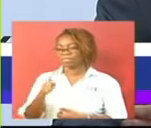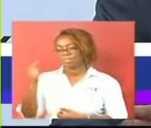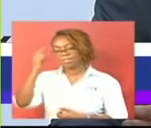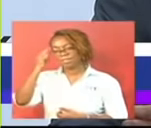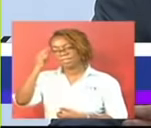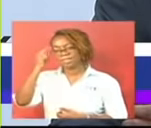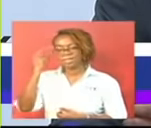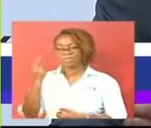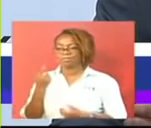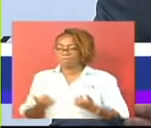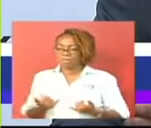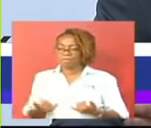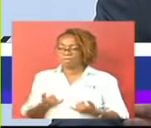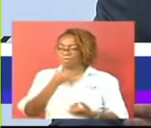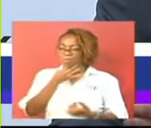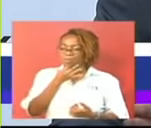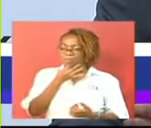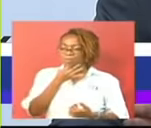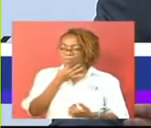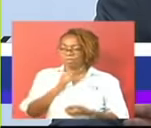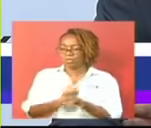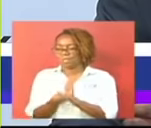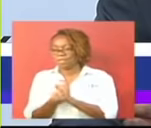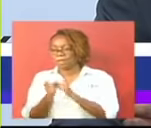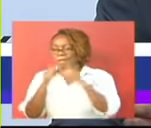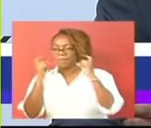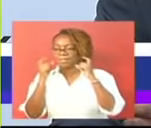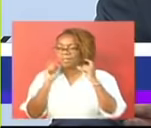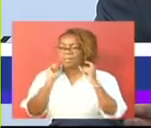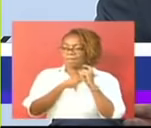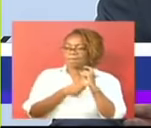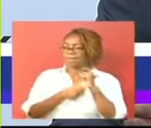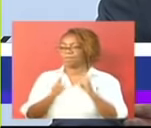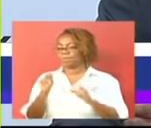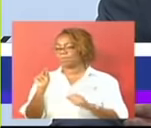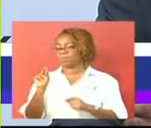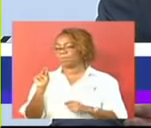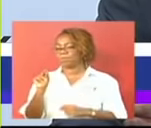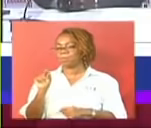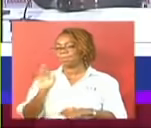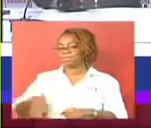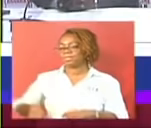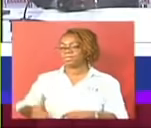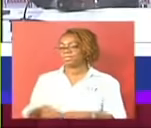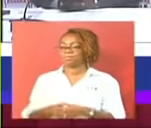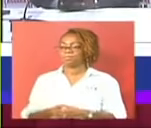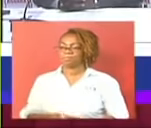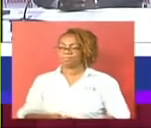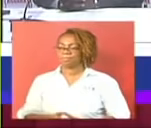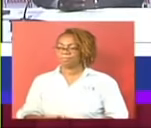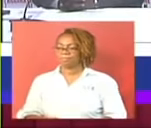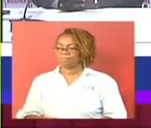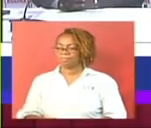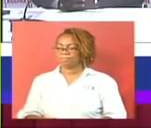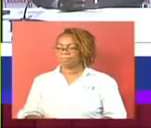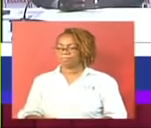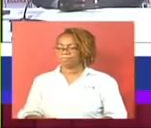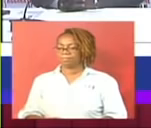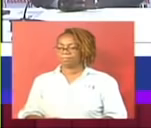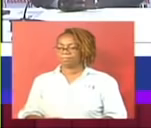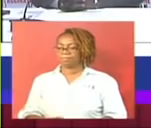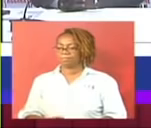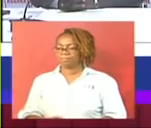a proximal one, of changing that mask mandate at this point in time. Thank you very much, Dr. Hines. We now